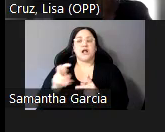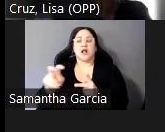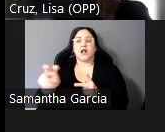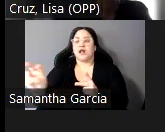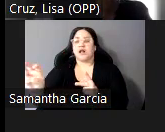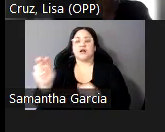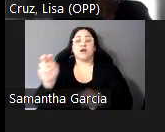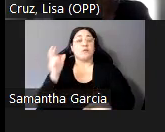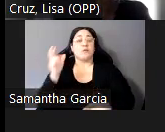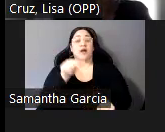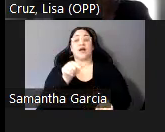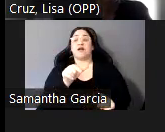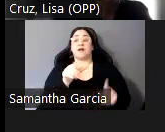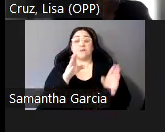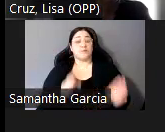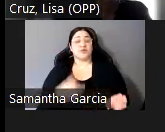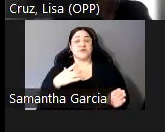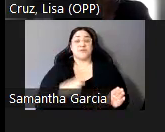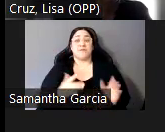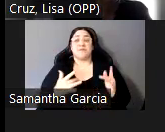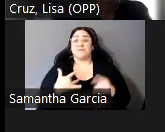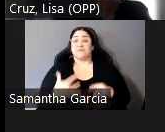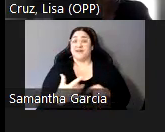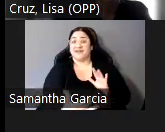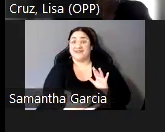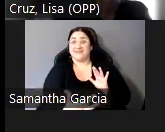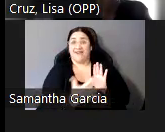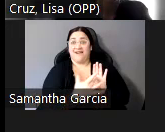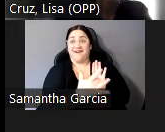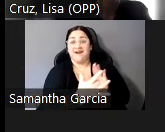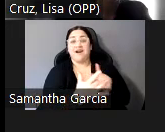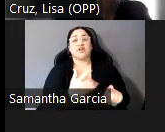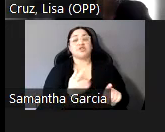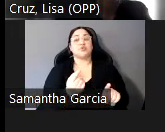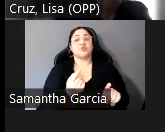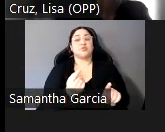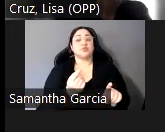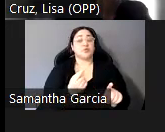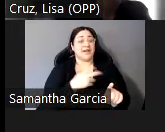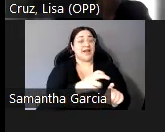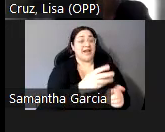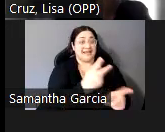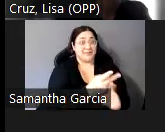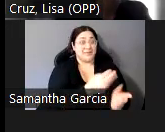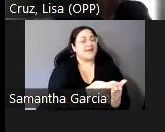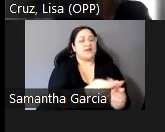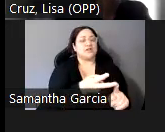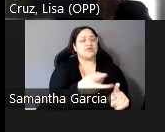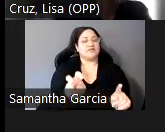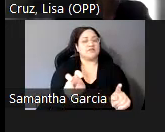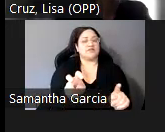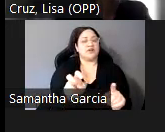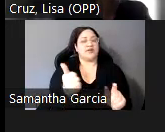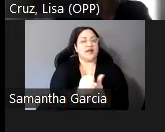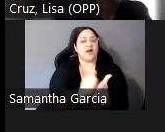of tack on of time. And so, you know, it could take police maybe 5 or 6 search warrants in order to get this